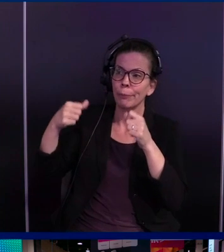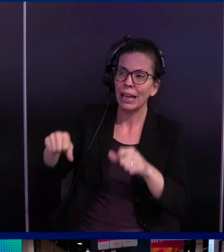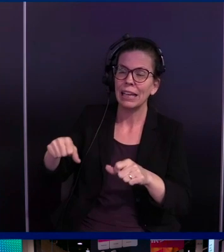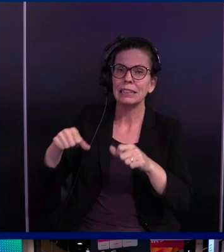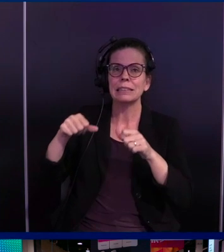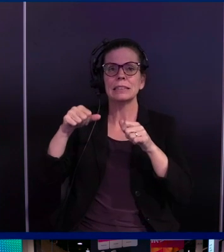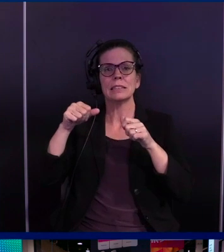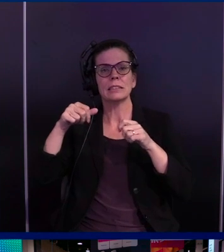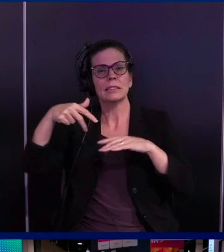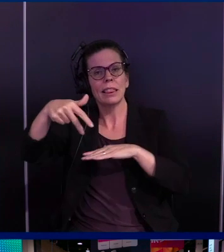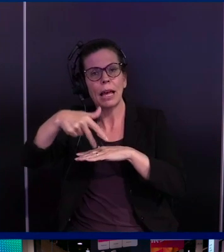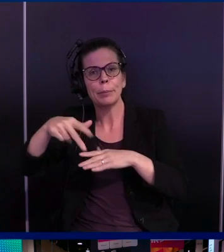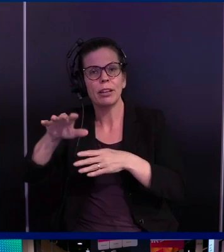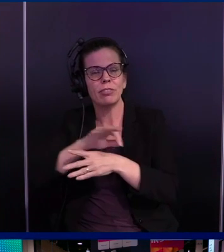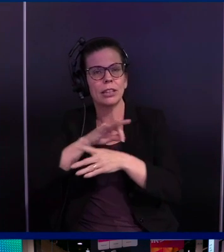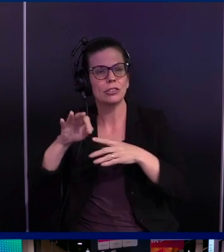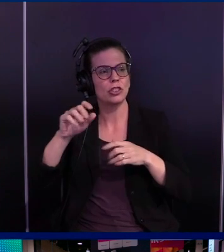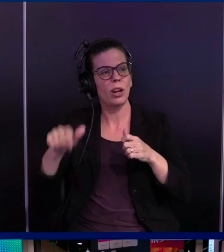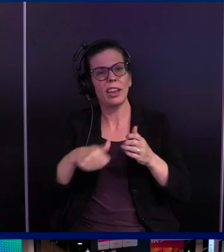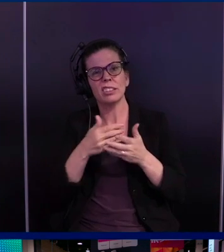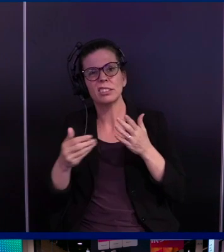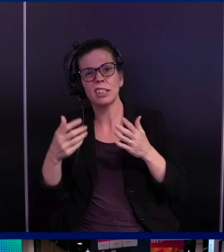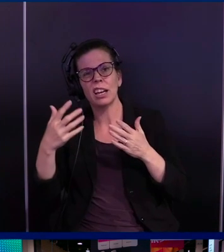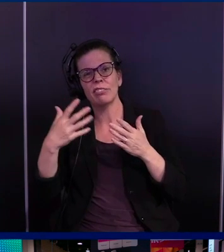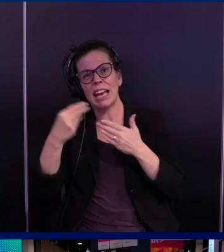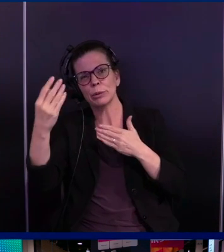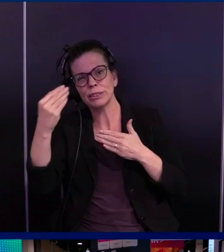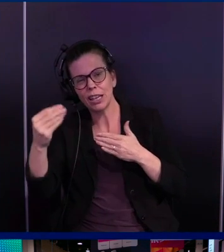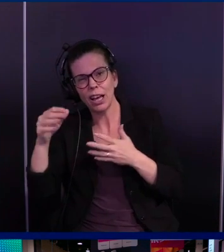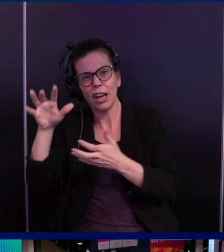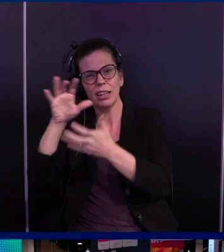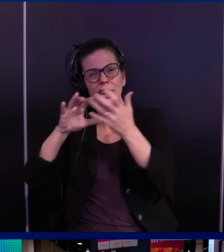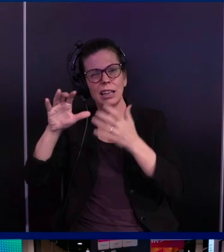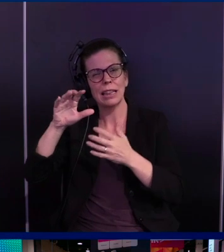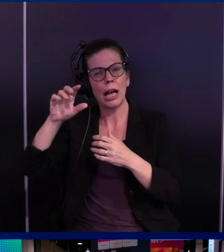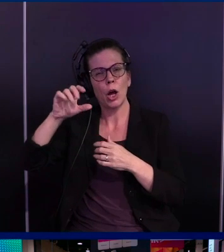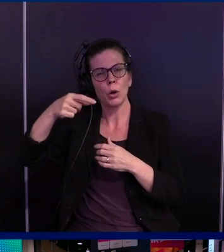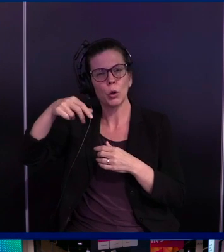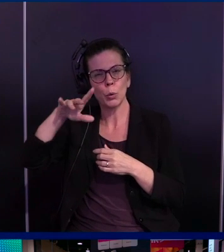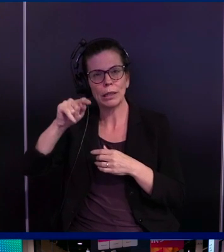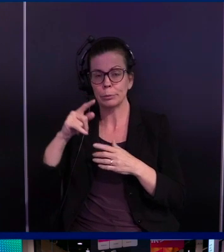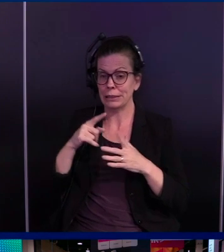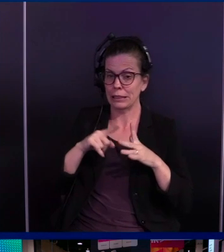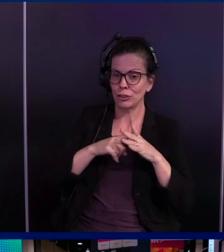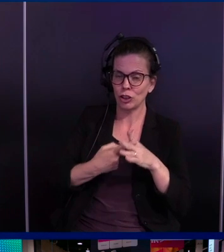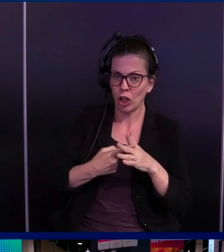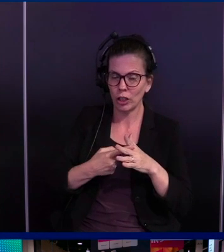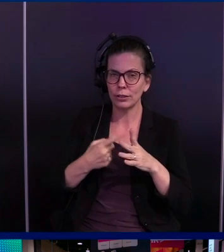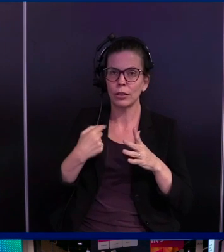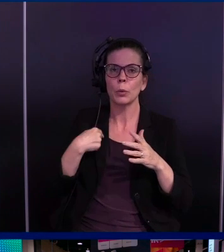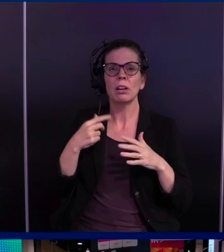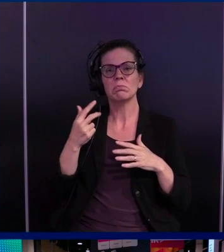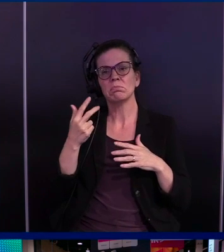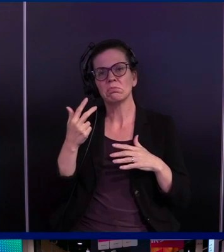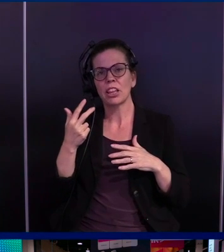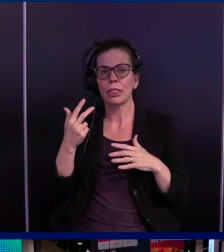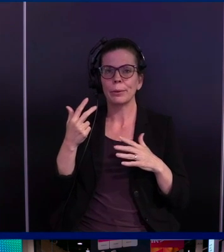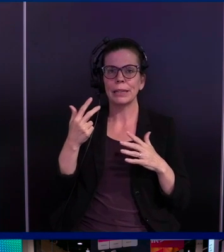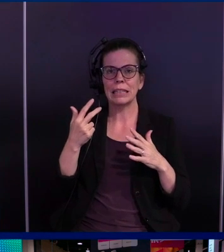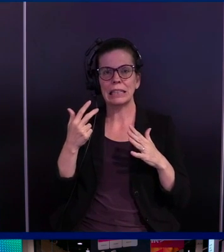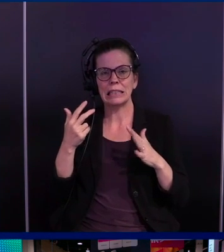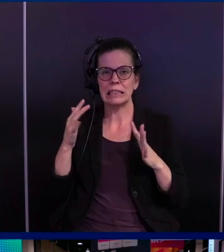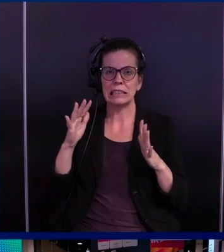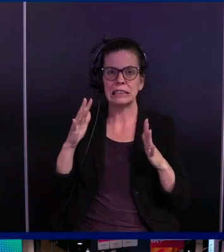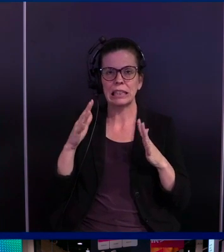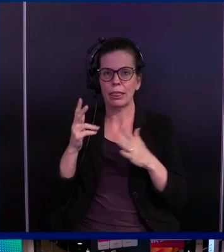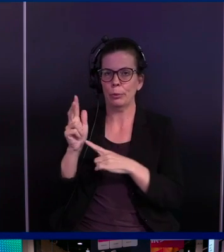Lambda function to do other stuff outside of the Cloud Quest. But where it says starting, it says we have about 3. Okay. Like it's